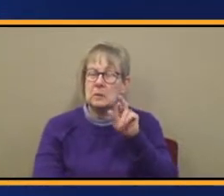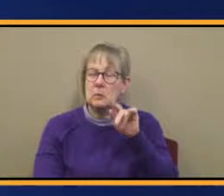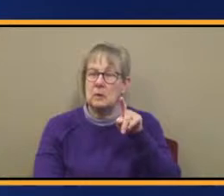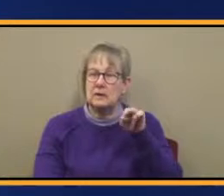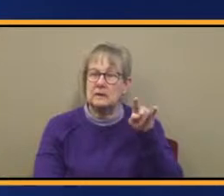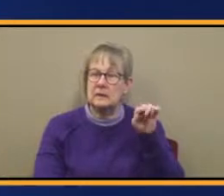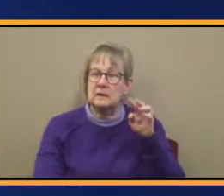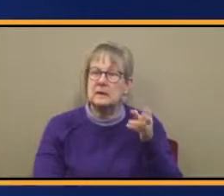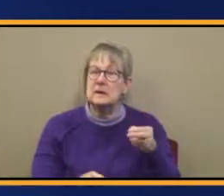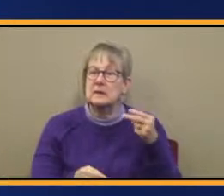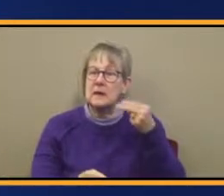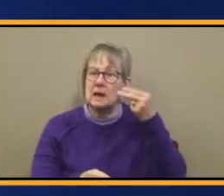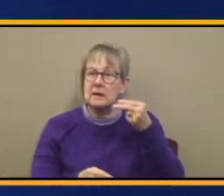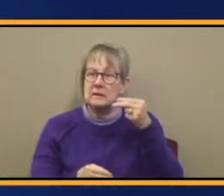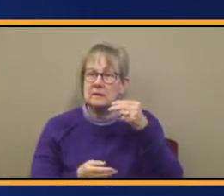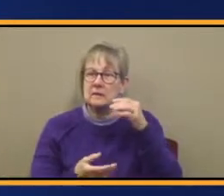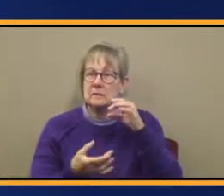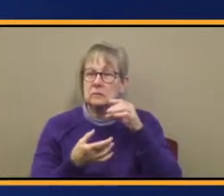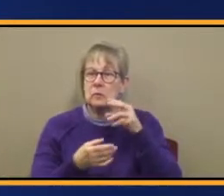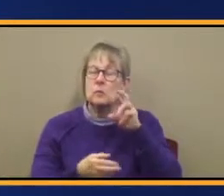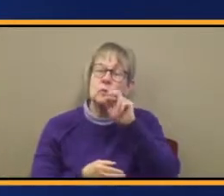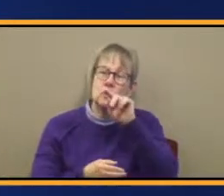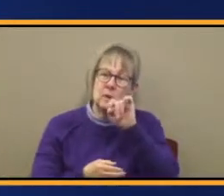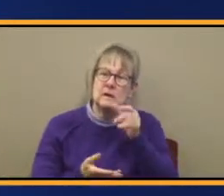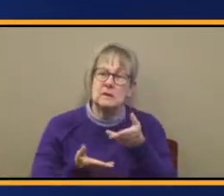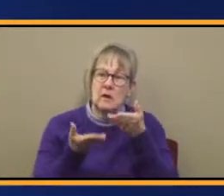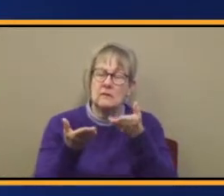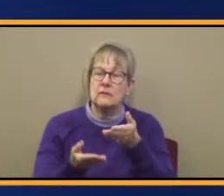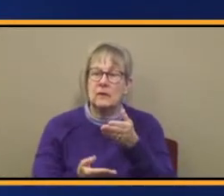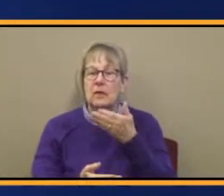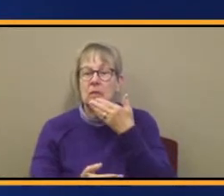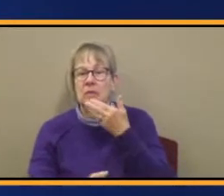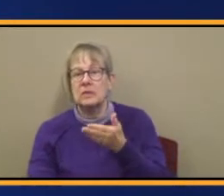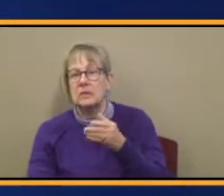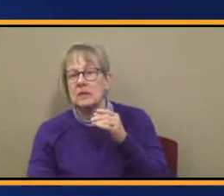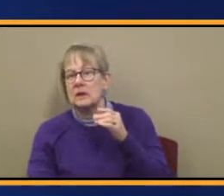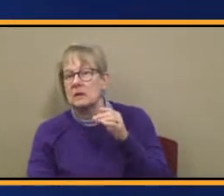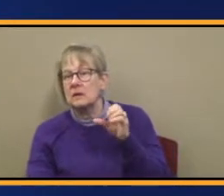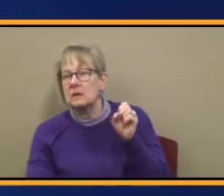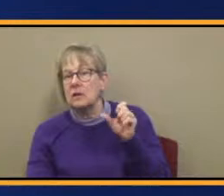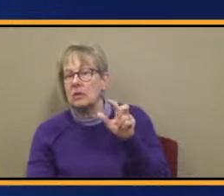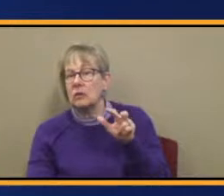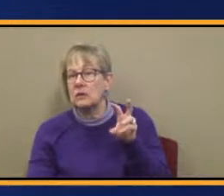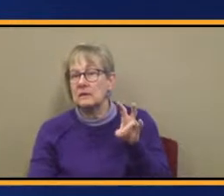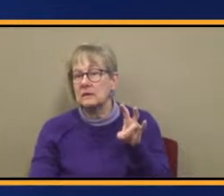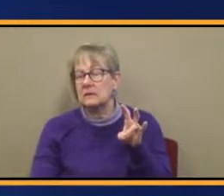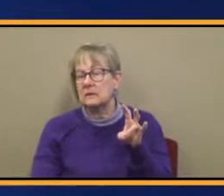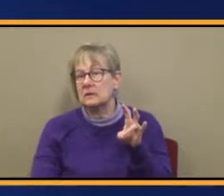offer based on the evaluation factors for this procurement. Thank you, sir. 37.